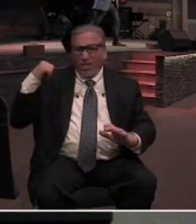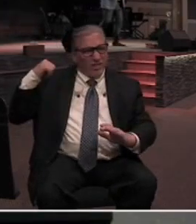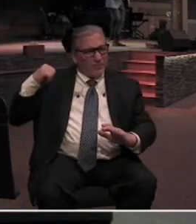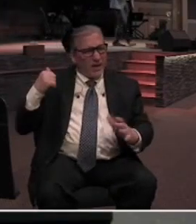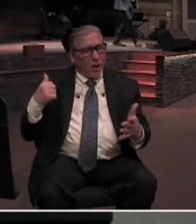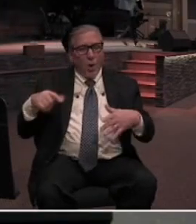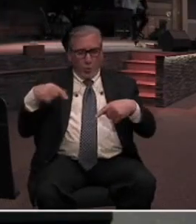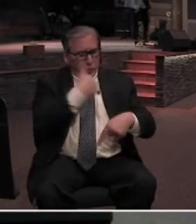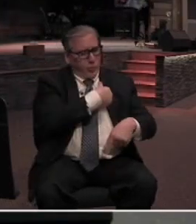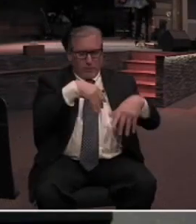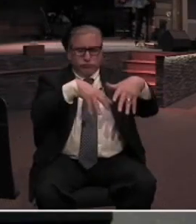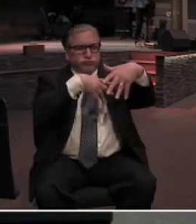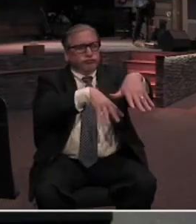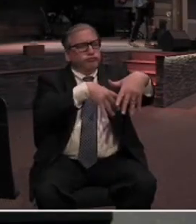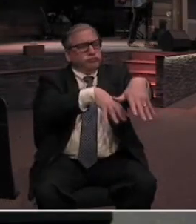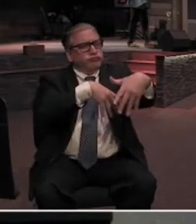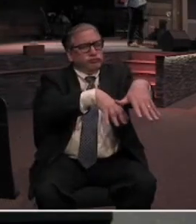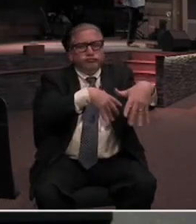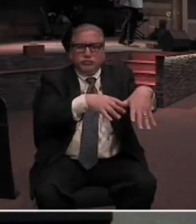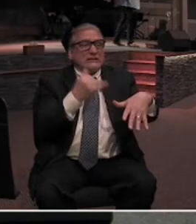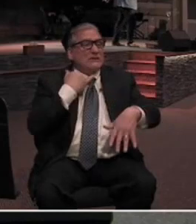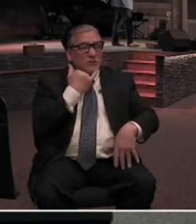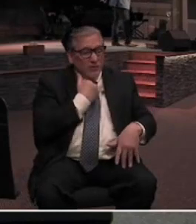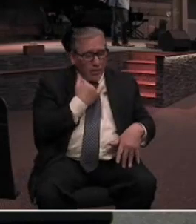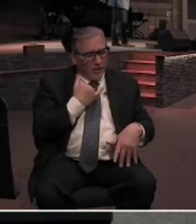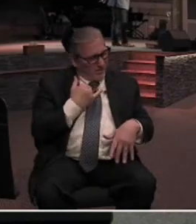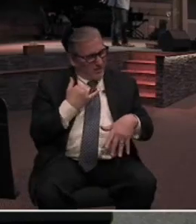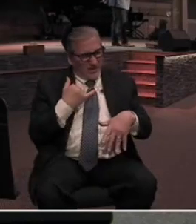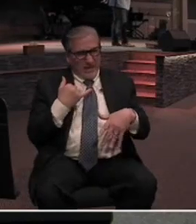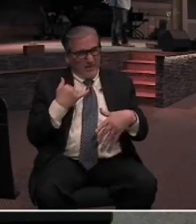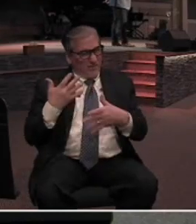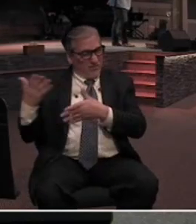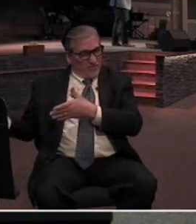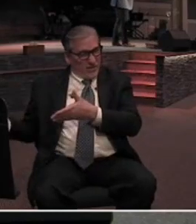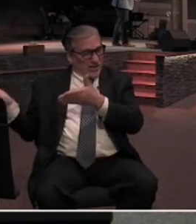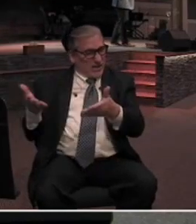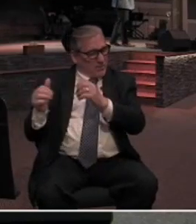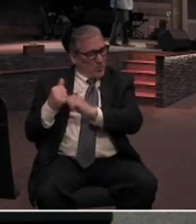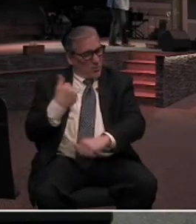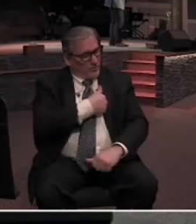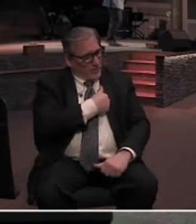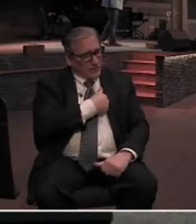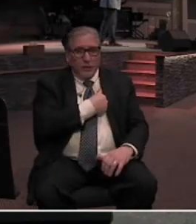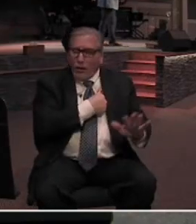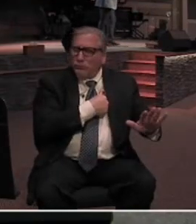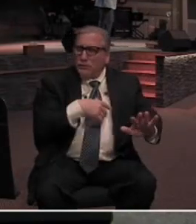We're marching out against Israel and they're coming with us? King Achish said,